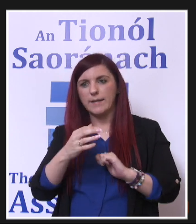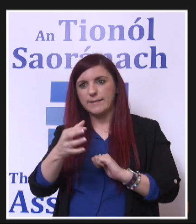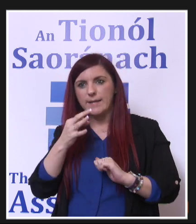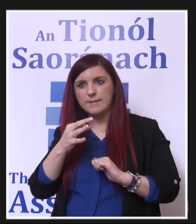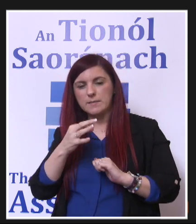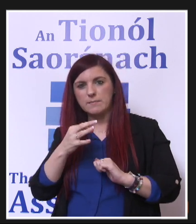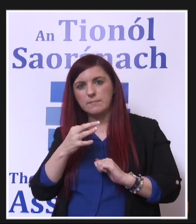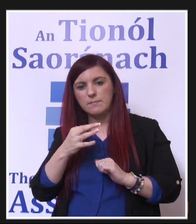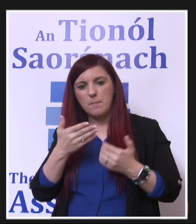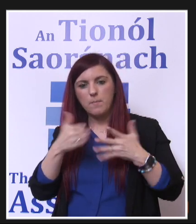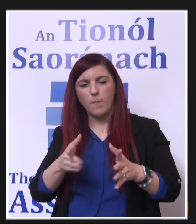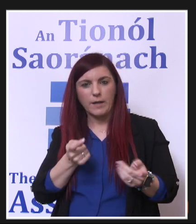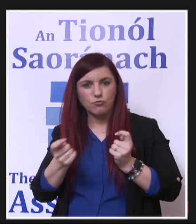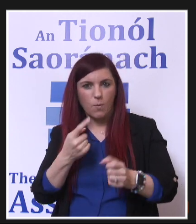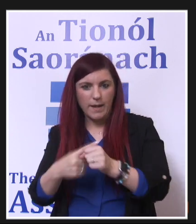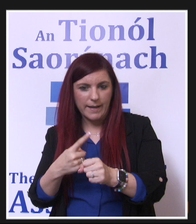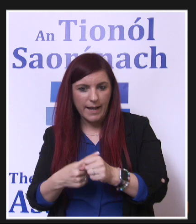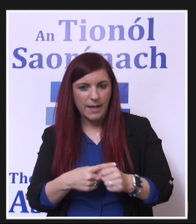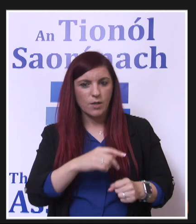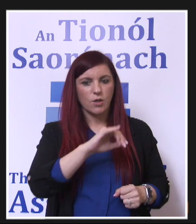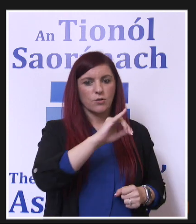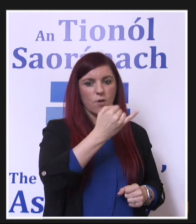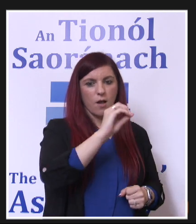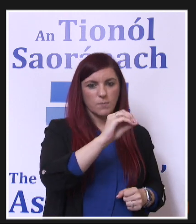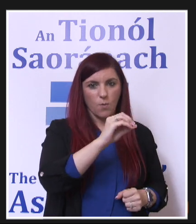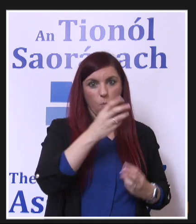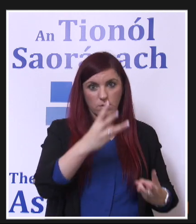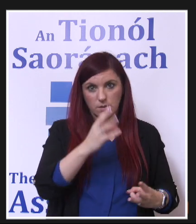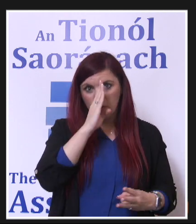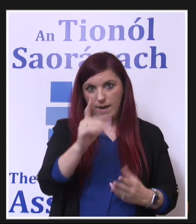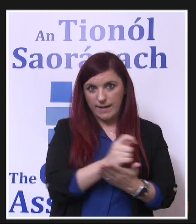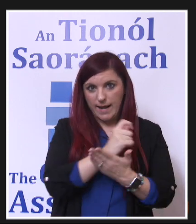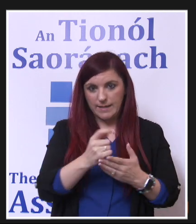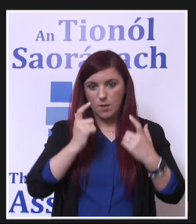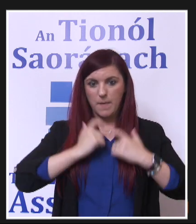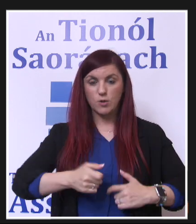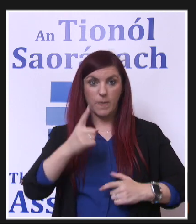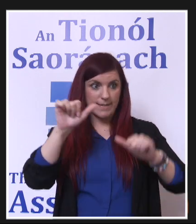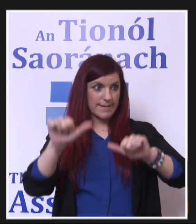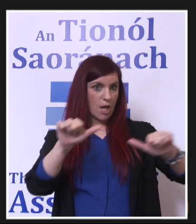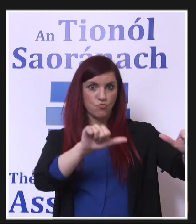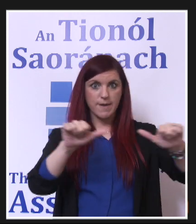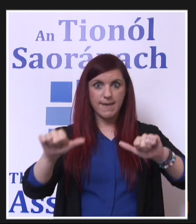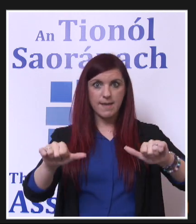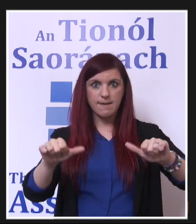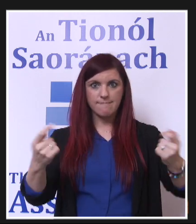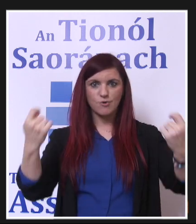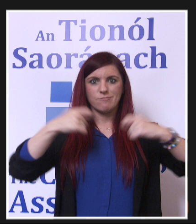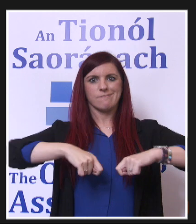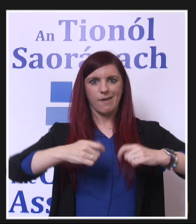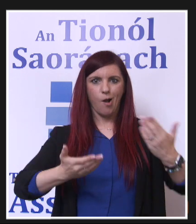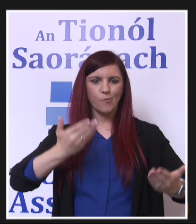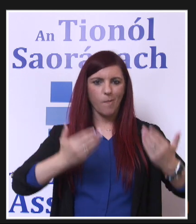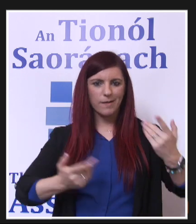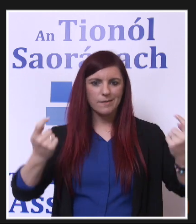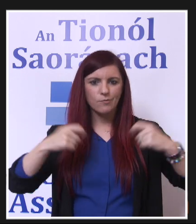And George Osborne wanted a system of directly elected mayors. So they did a deal. The leaders got the power to re-regulate the buses, and they had to